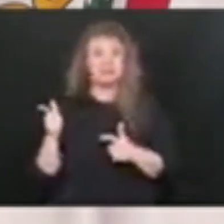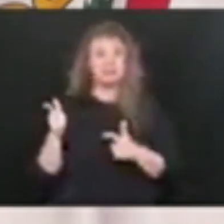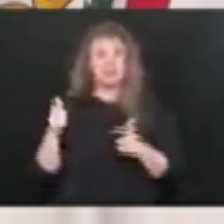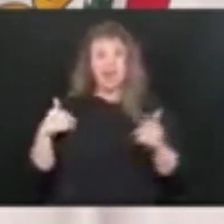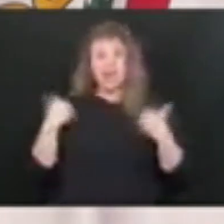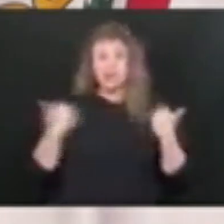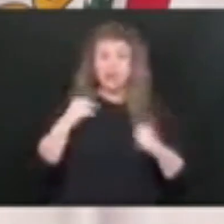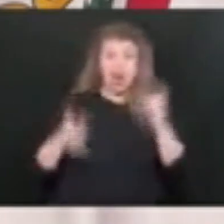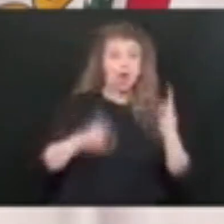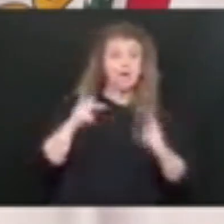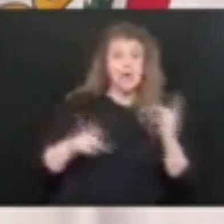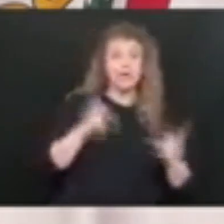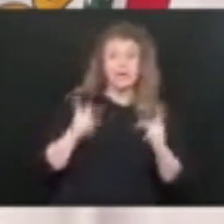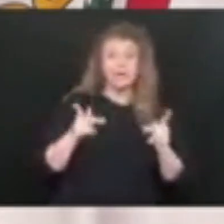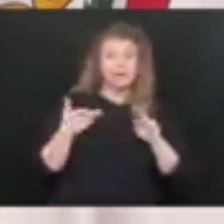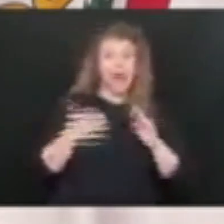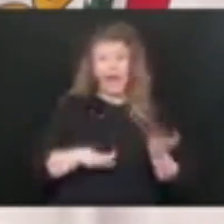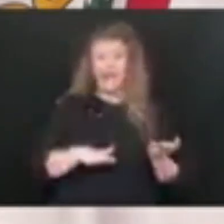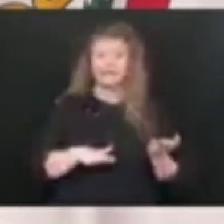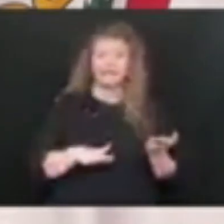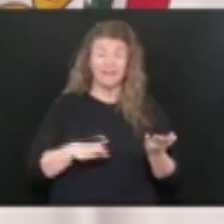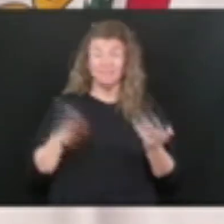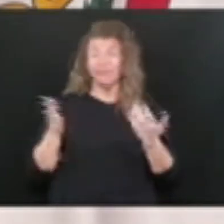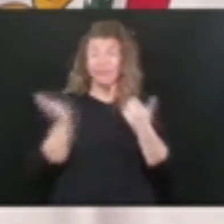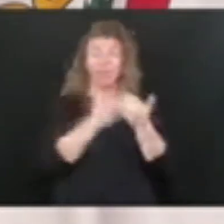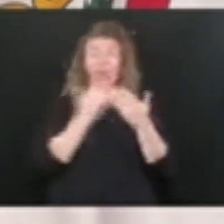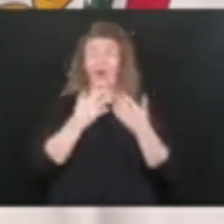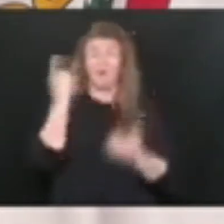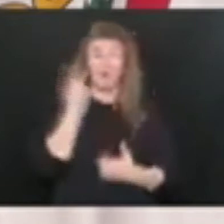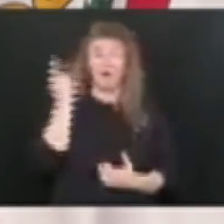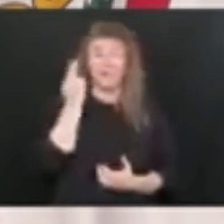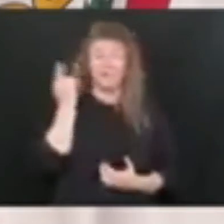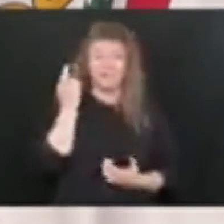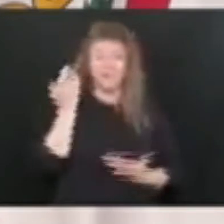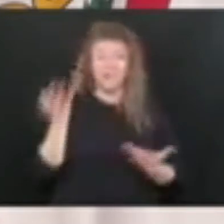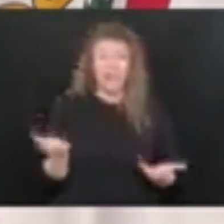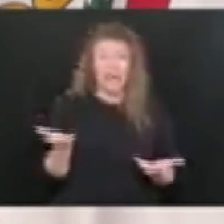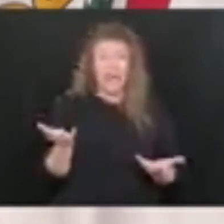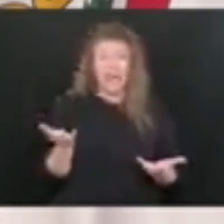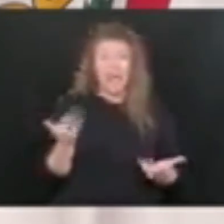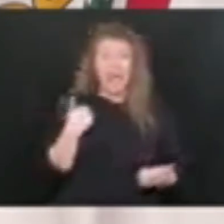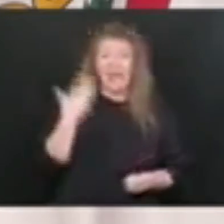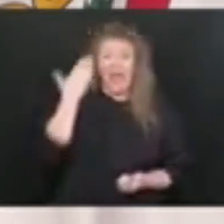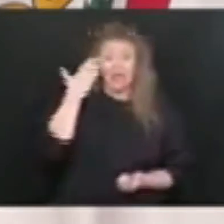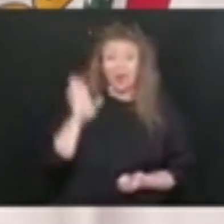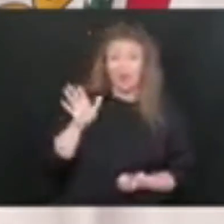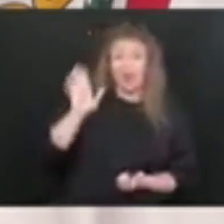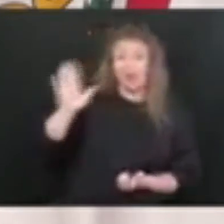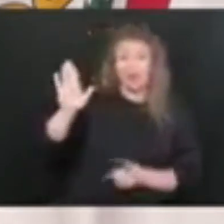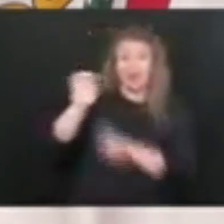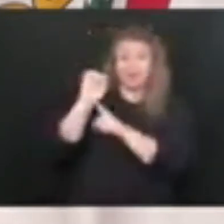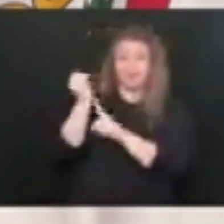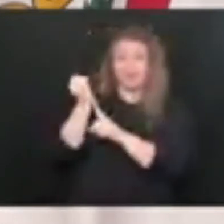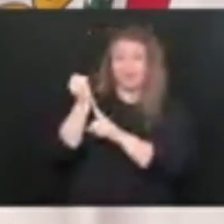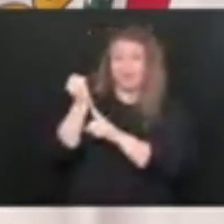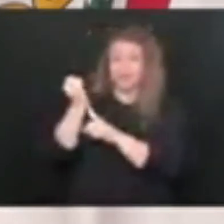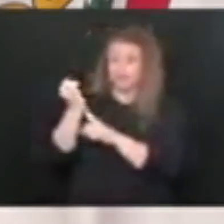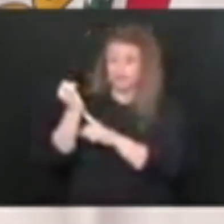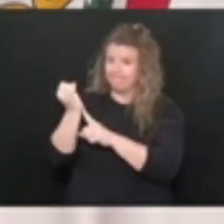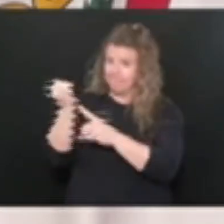young people being taken from us for whatever the reasons may be, and I do not know the particulars about this situation at all,